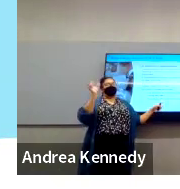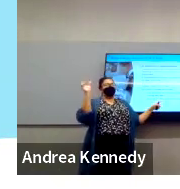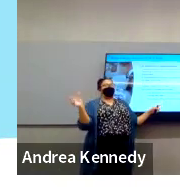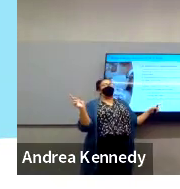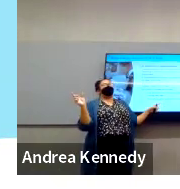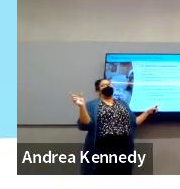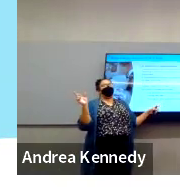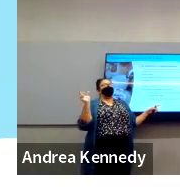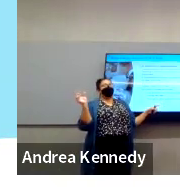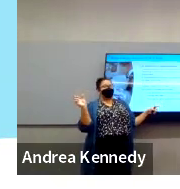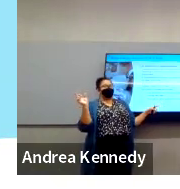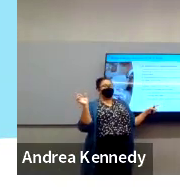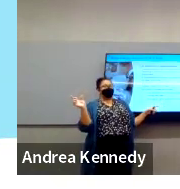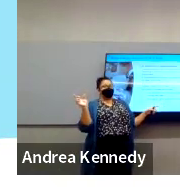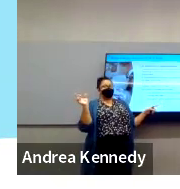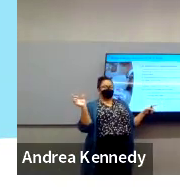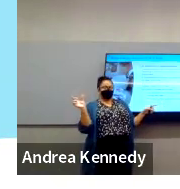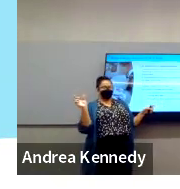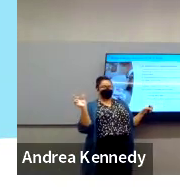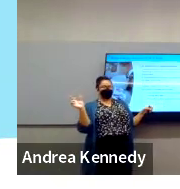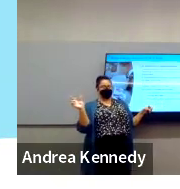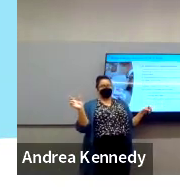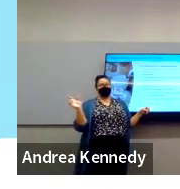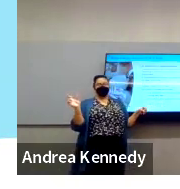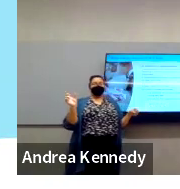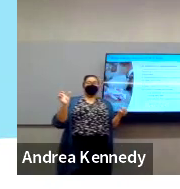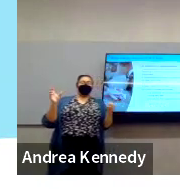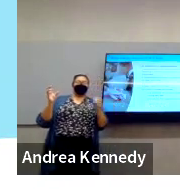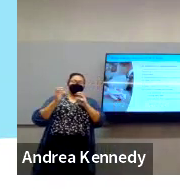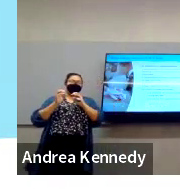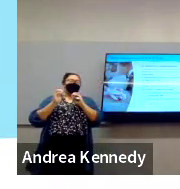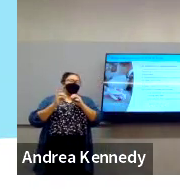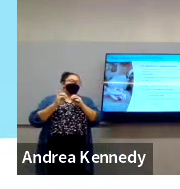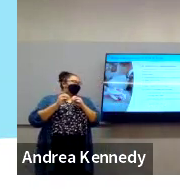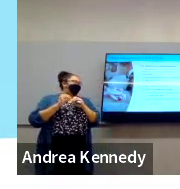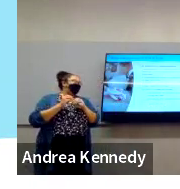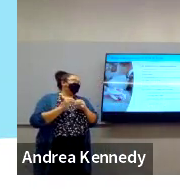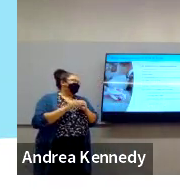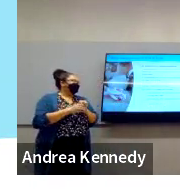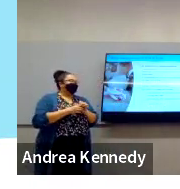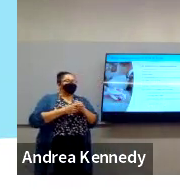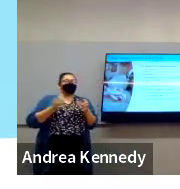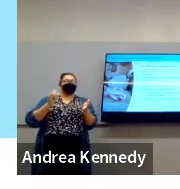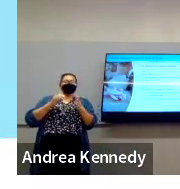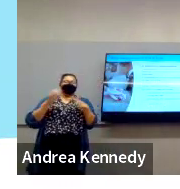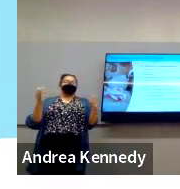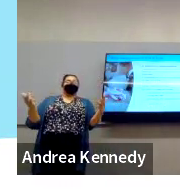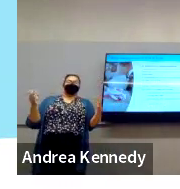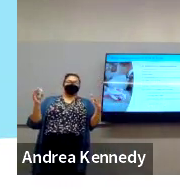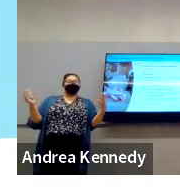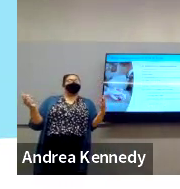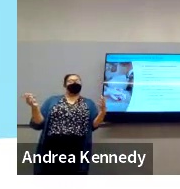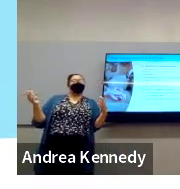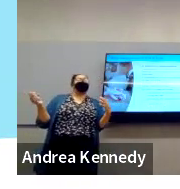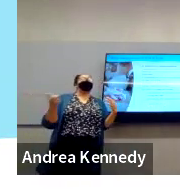on the amount allowed for the utility adjustment. And so it would combine those two things together. And that would sort of be